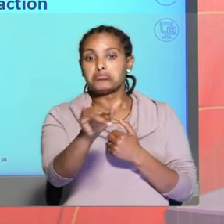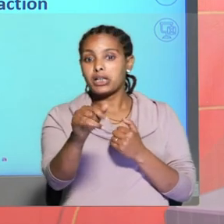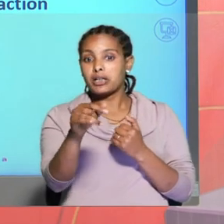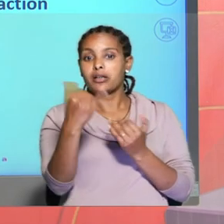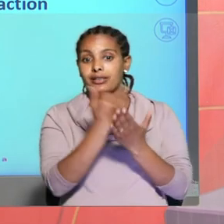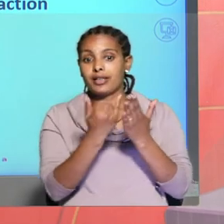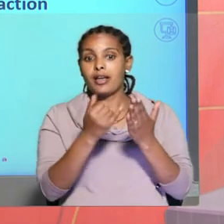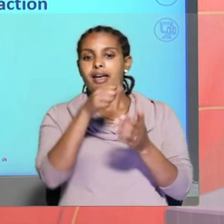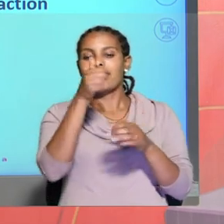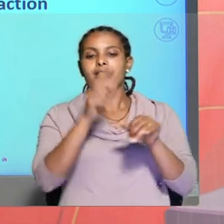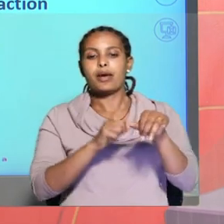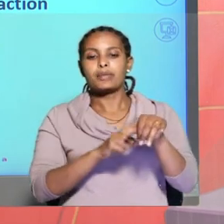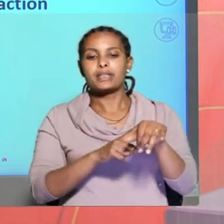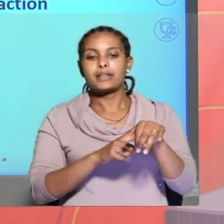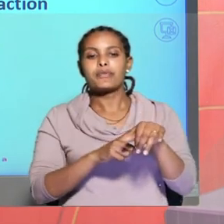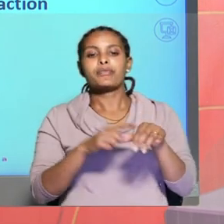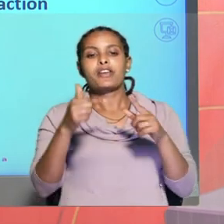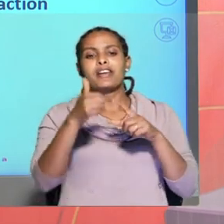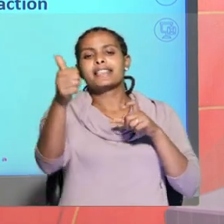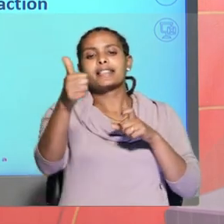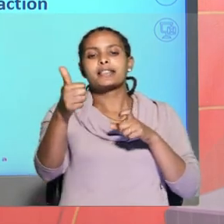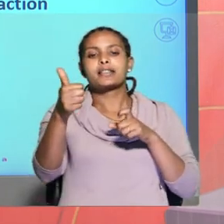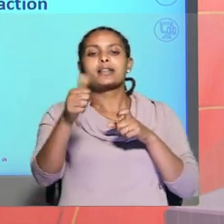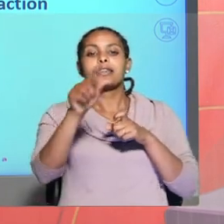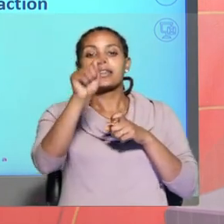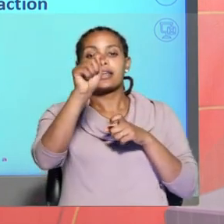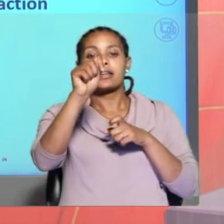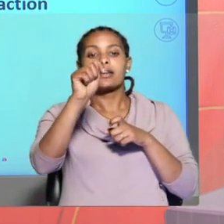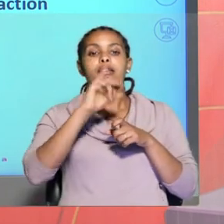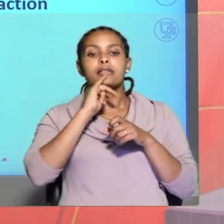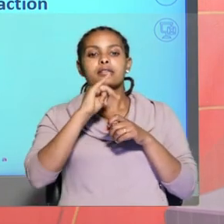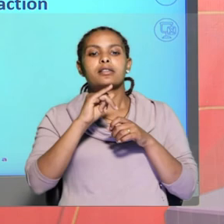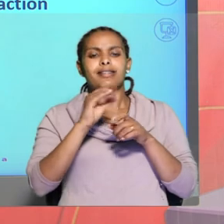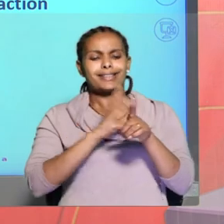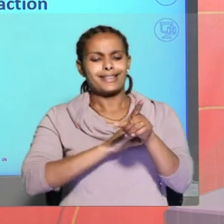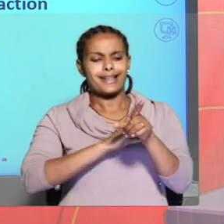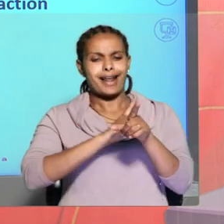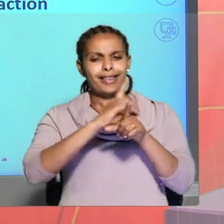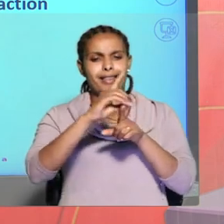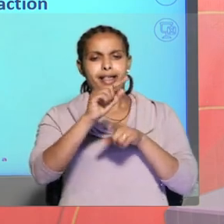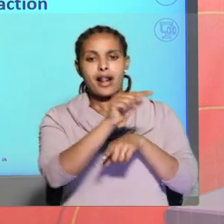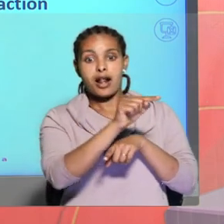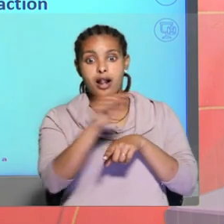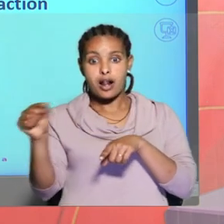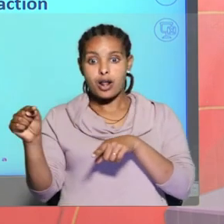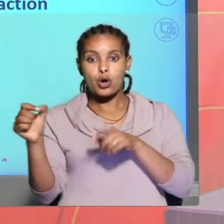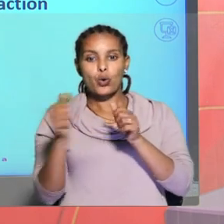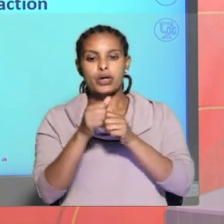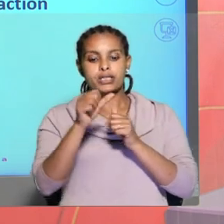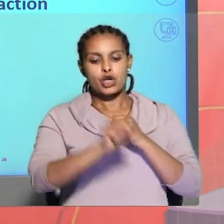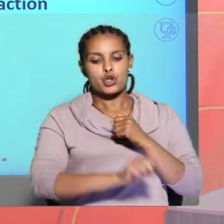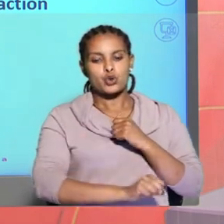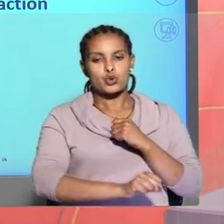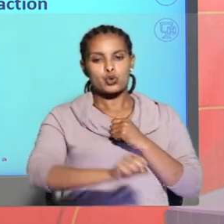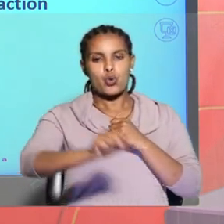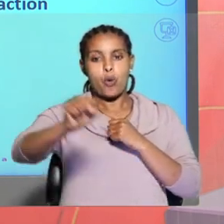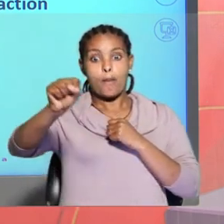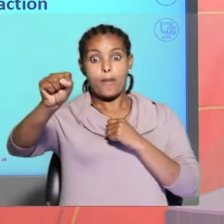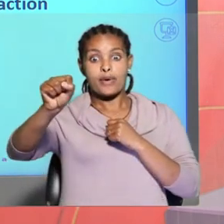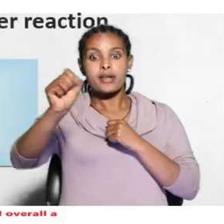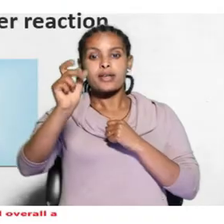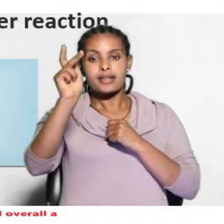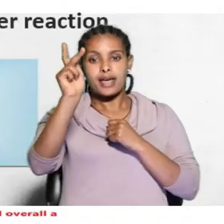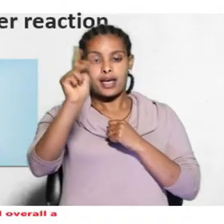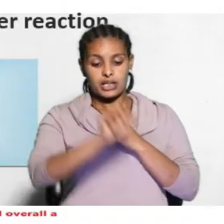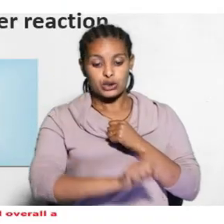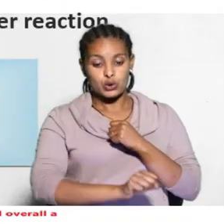m at any time team versus team is a straight line with slope cam